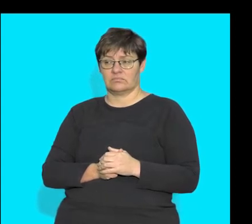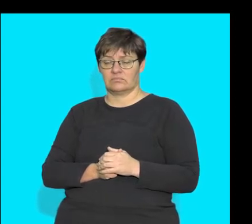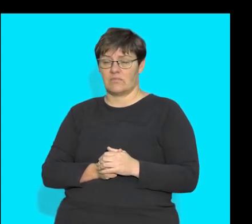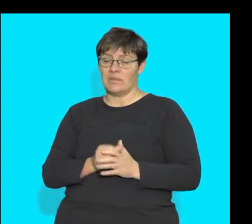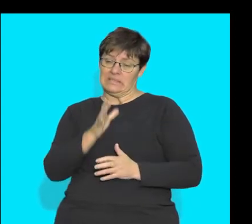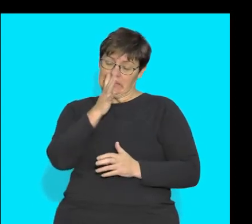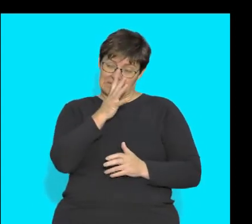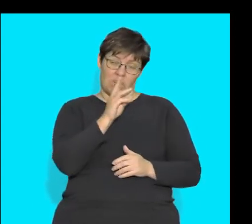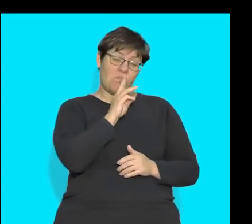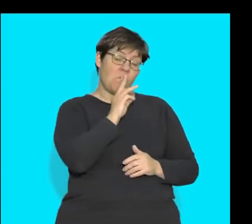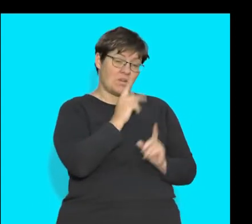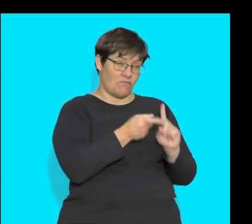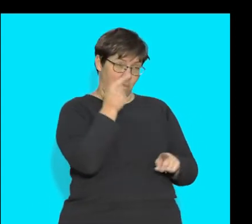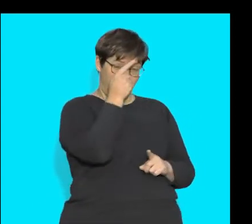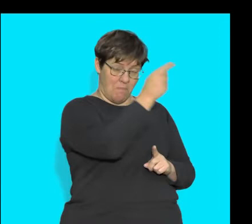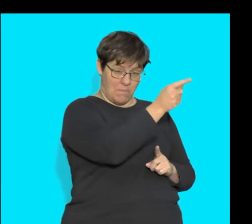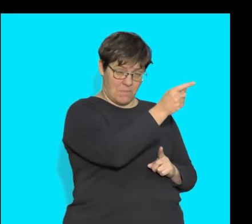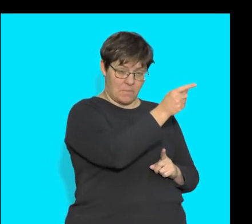of water,